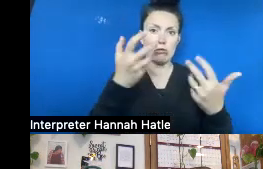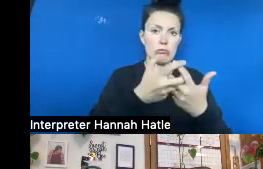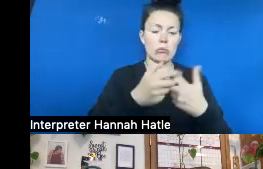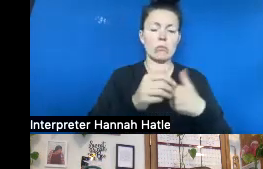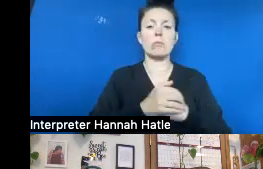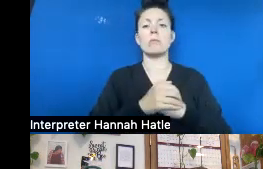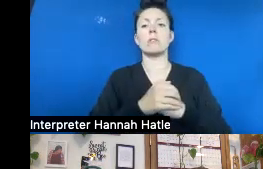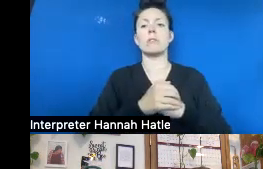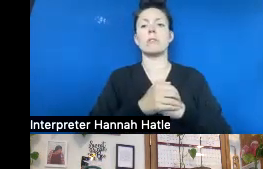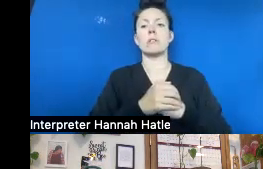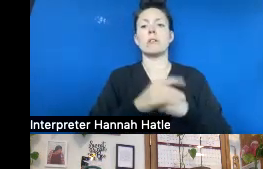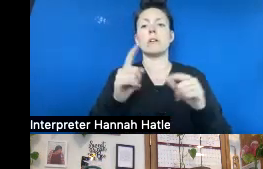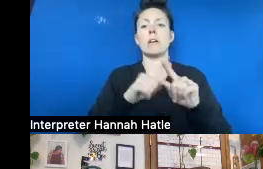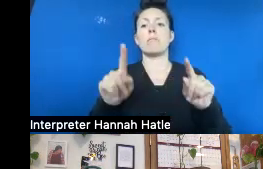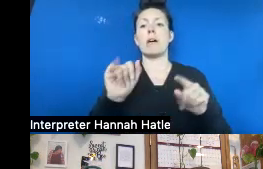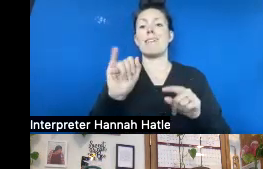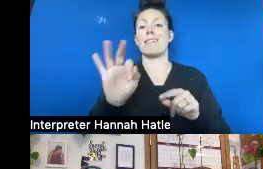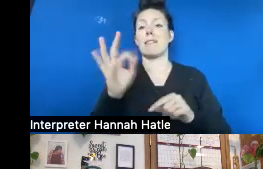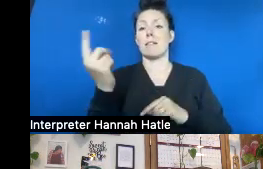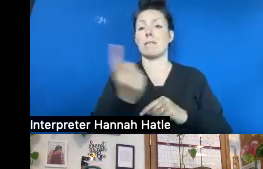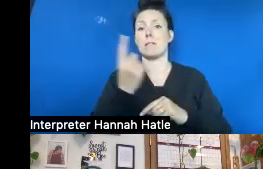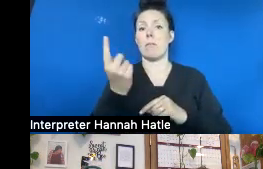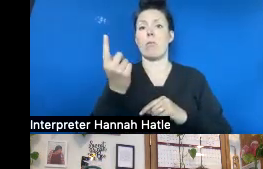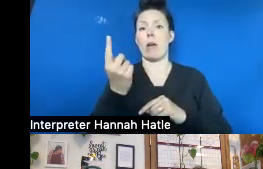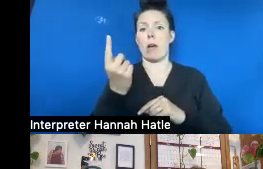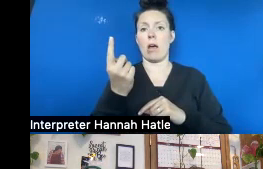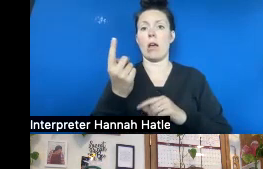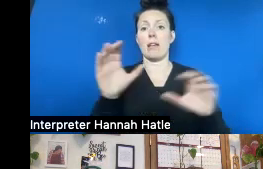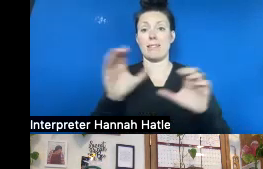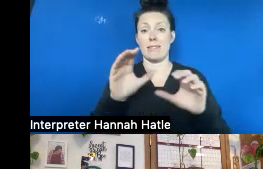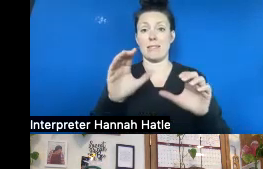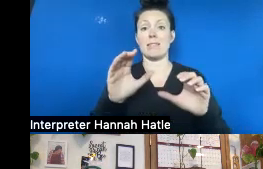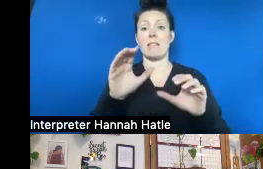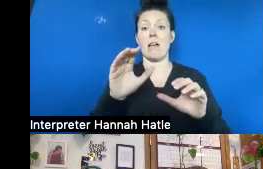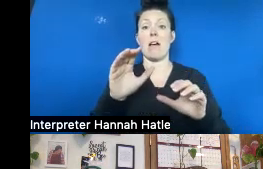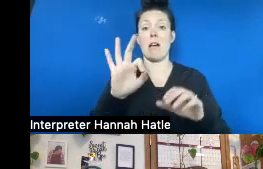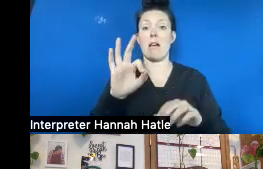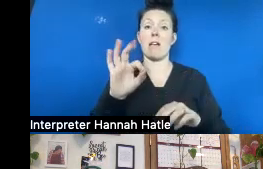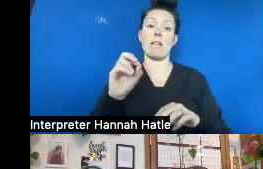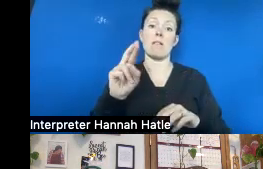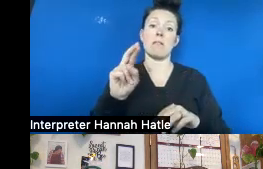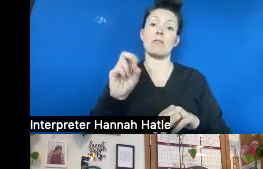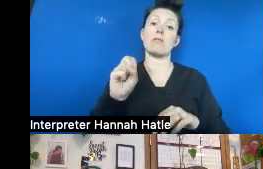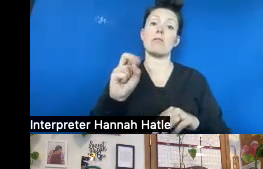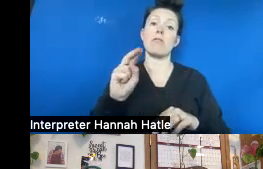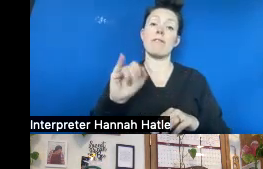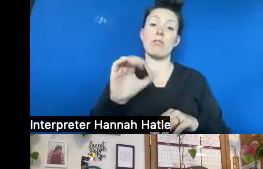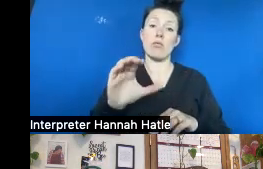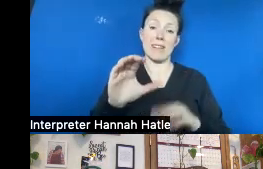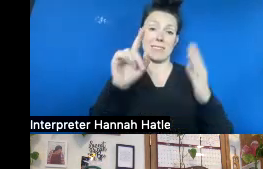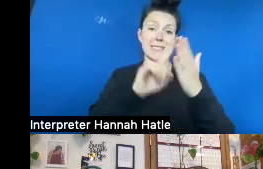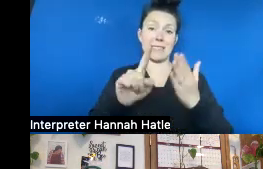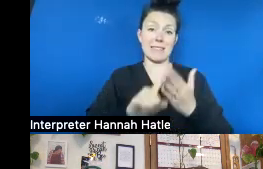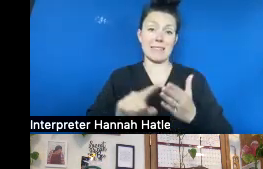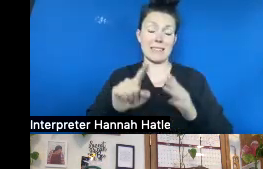in, like, if somebody does go to do the forensic exam, you know, is the